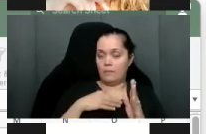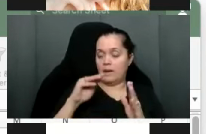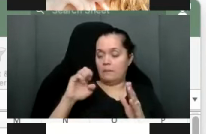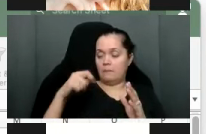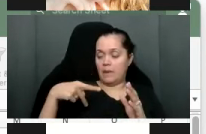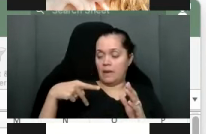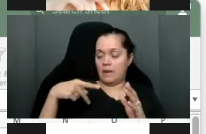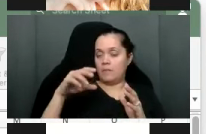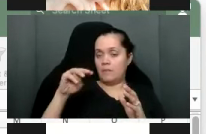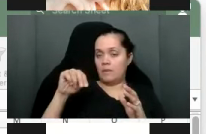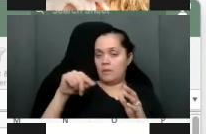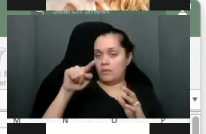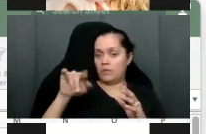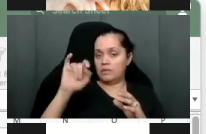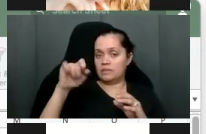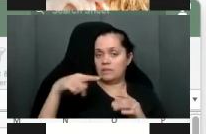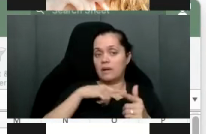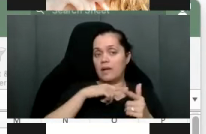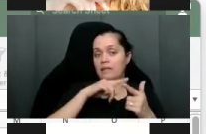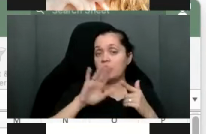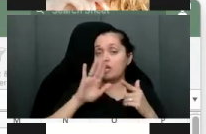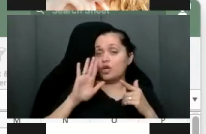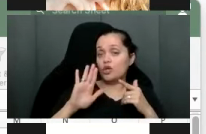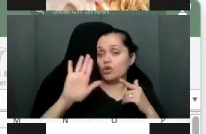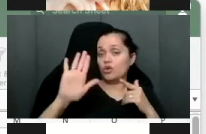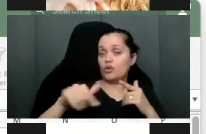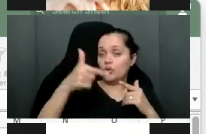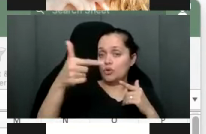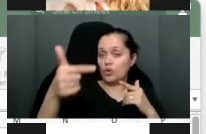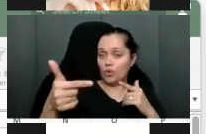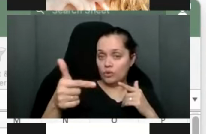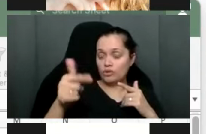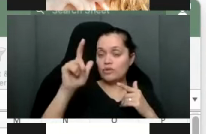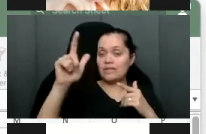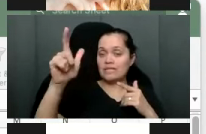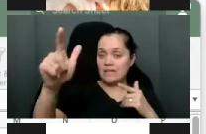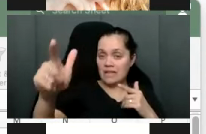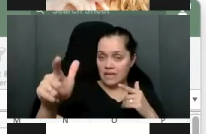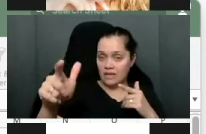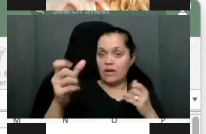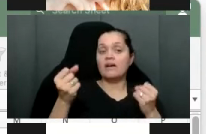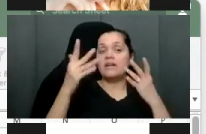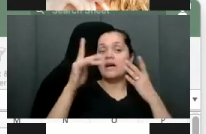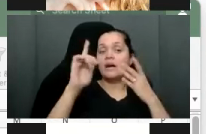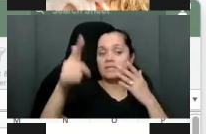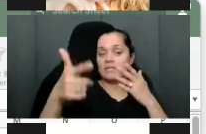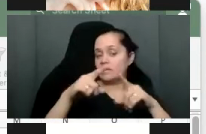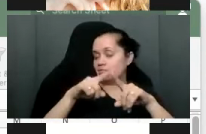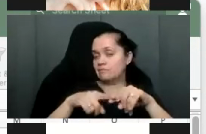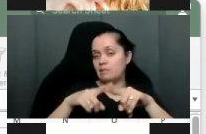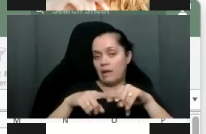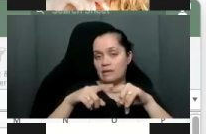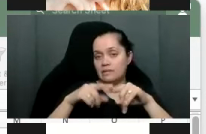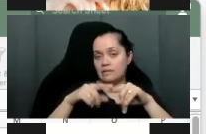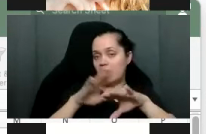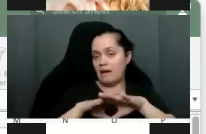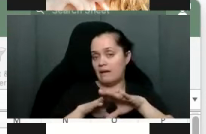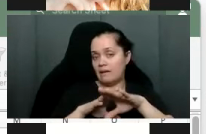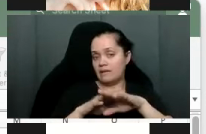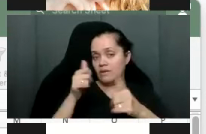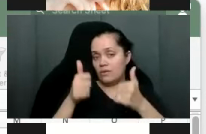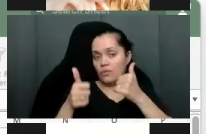tip. Then your map quiz tip comes later, and how much later it comes depends on